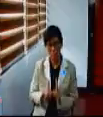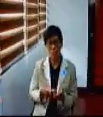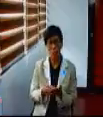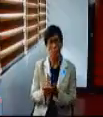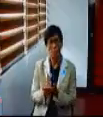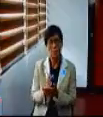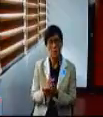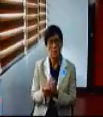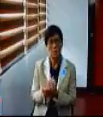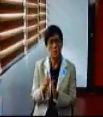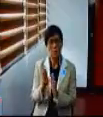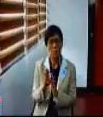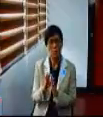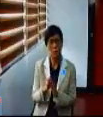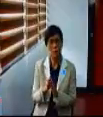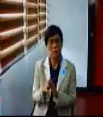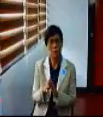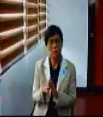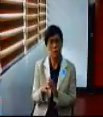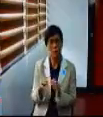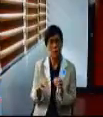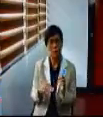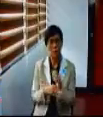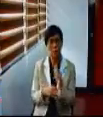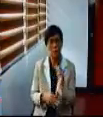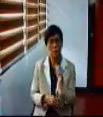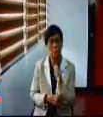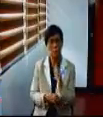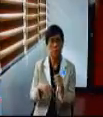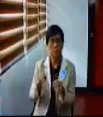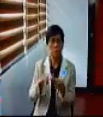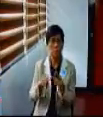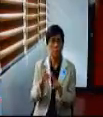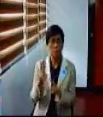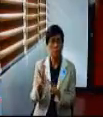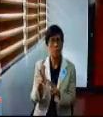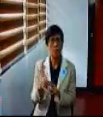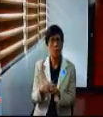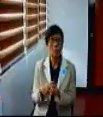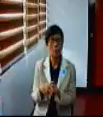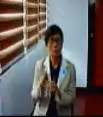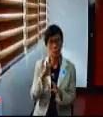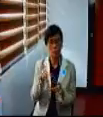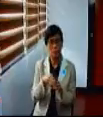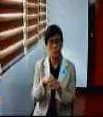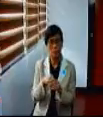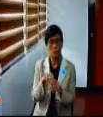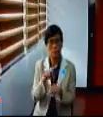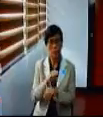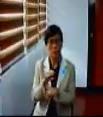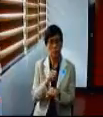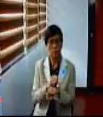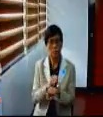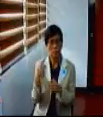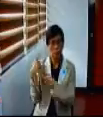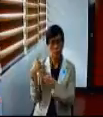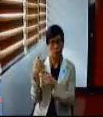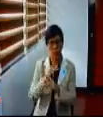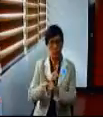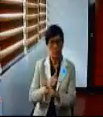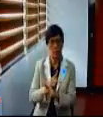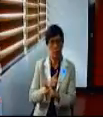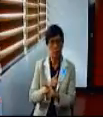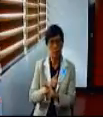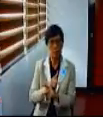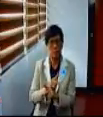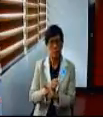3, but I thought I should introduce a little bit more context of the state's duty to protect. Now,